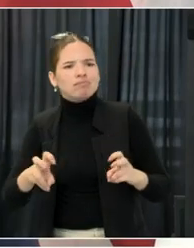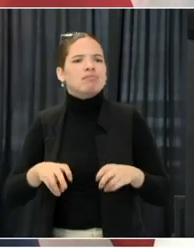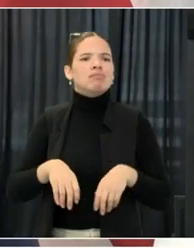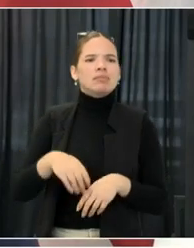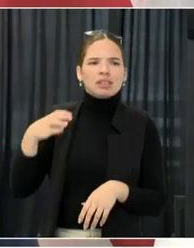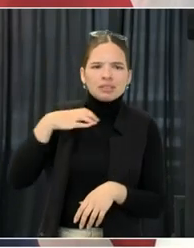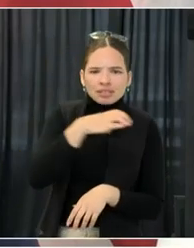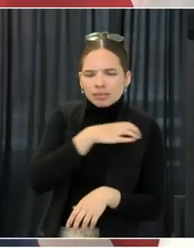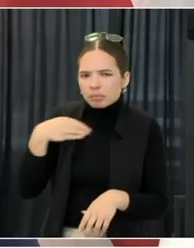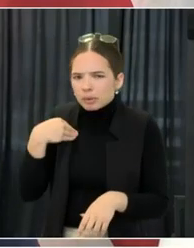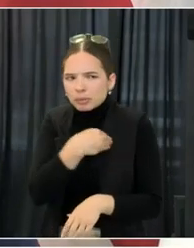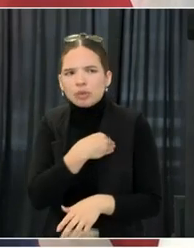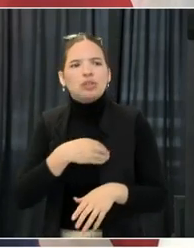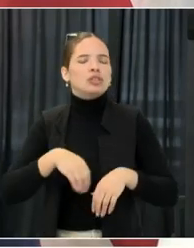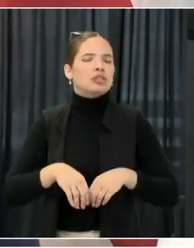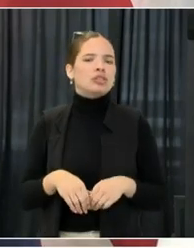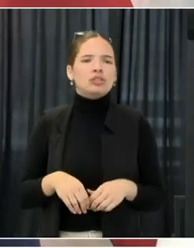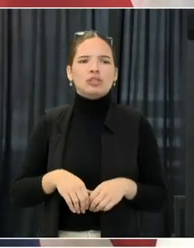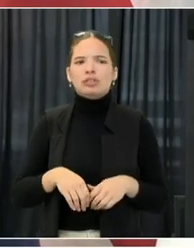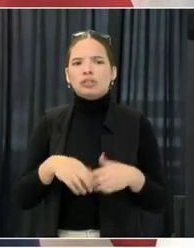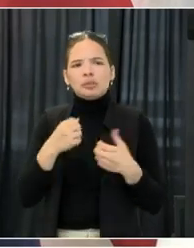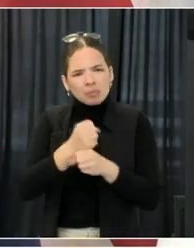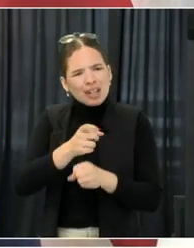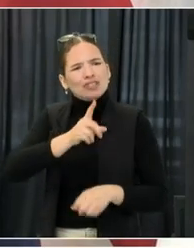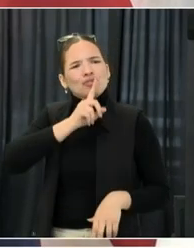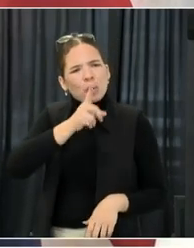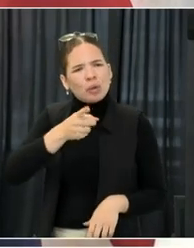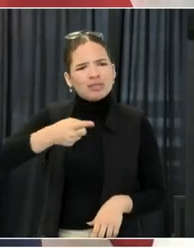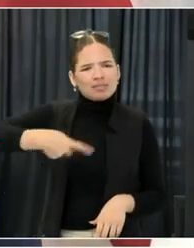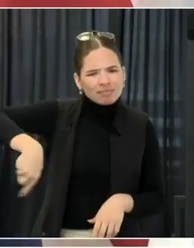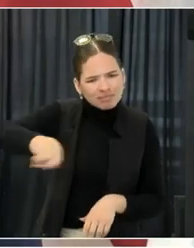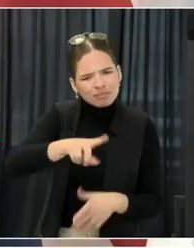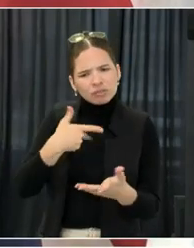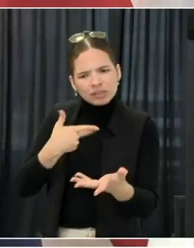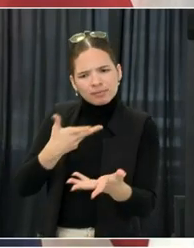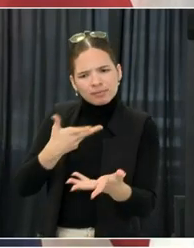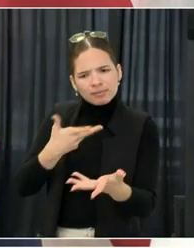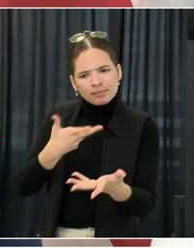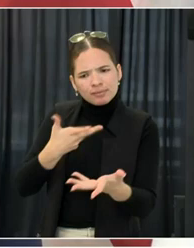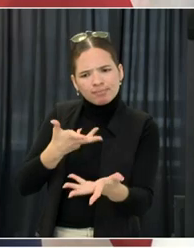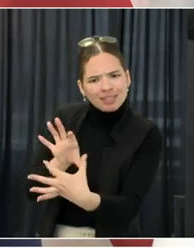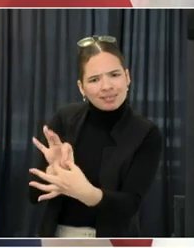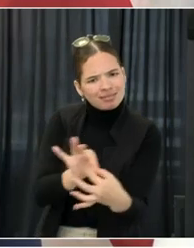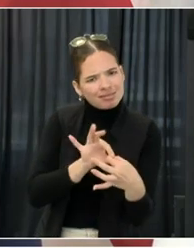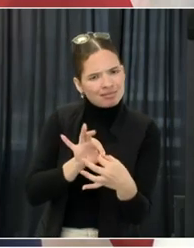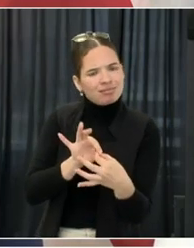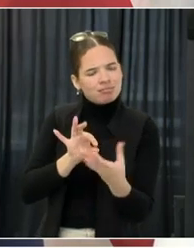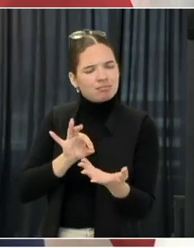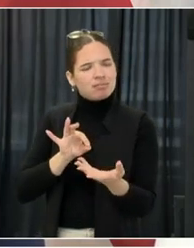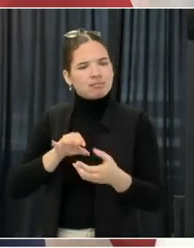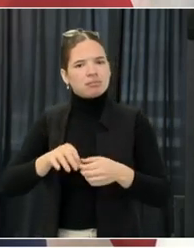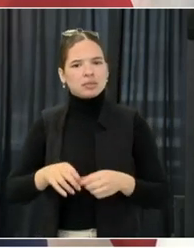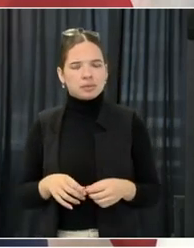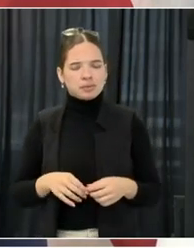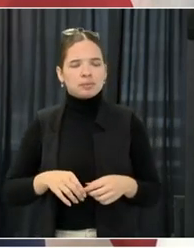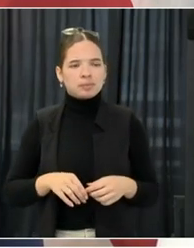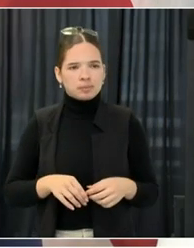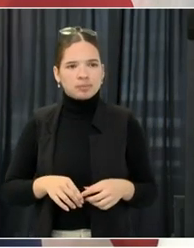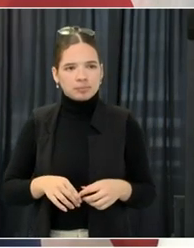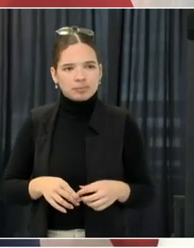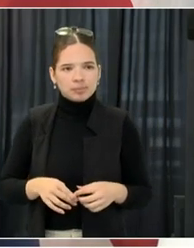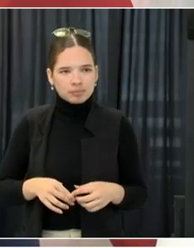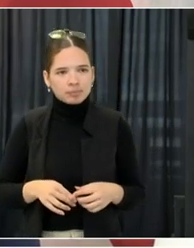that we're engaging people and dealing with them where they are. Yeah. Yes,